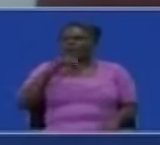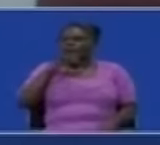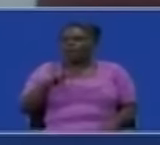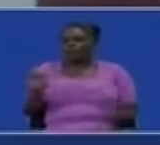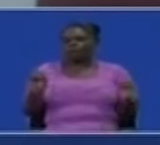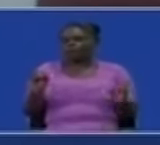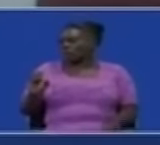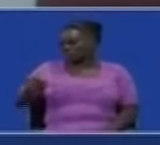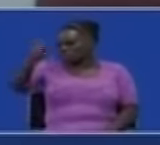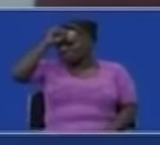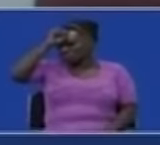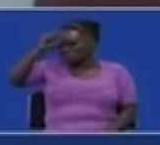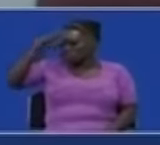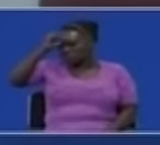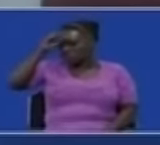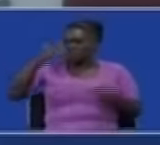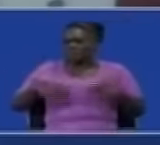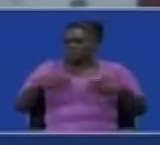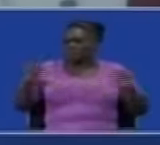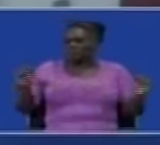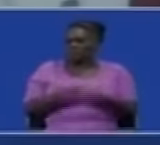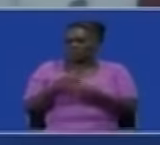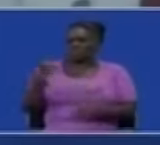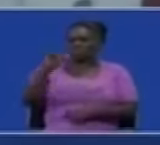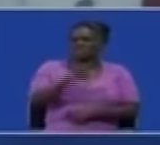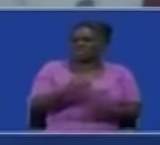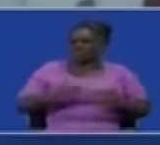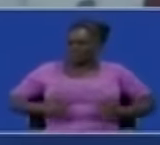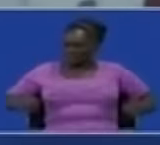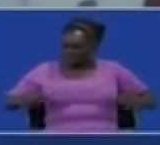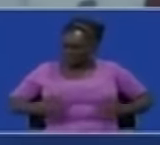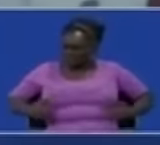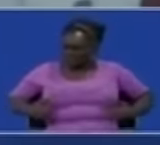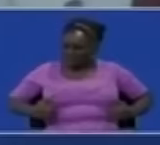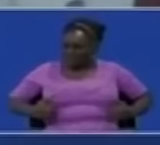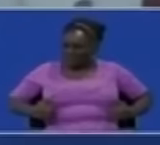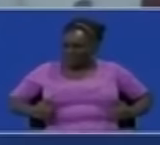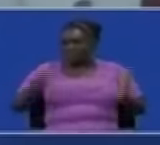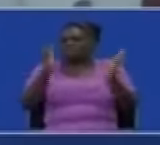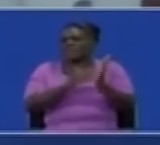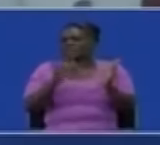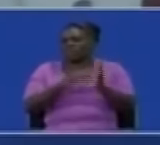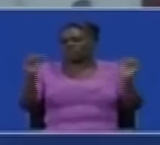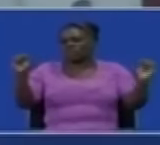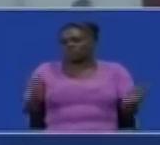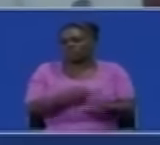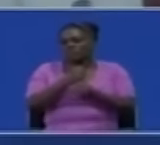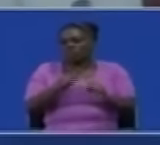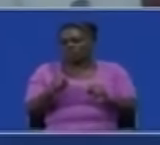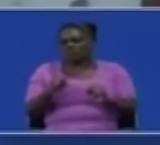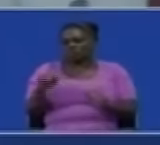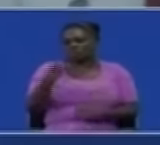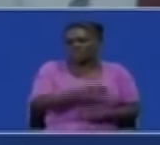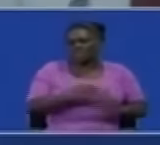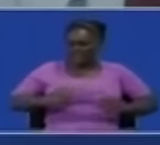lakini upumbavu ambao unasema ya kwamba watu hawezi kuishi Garissa, watu Machakos hawezi kuishi